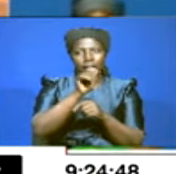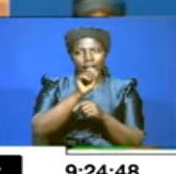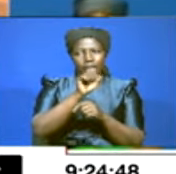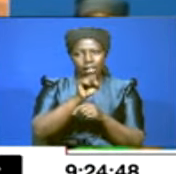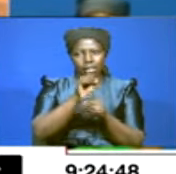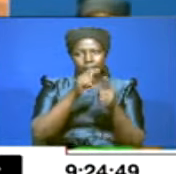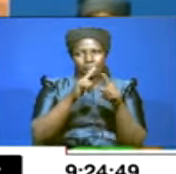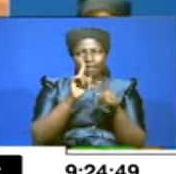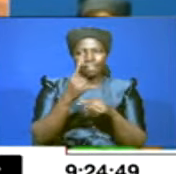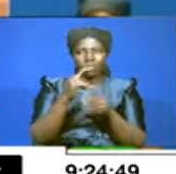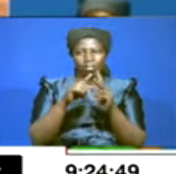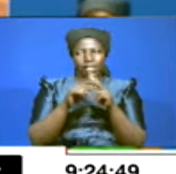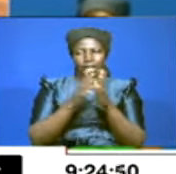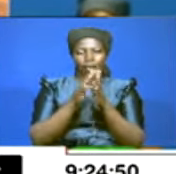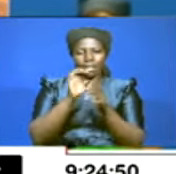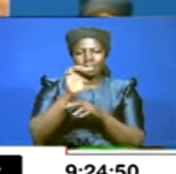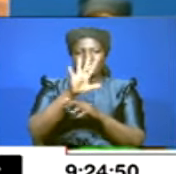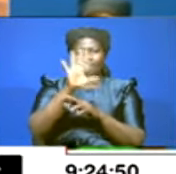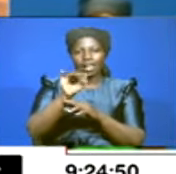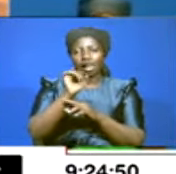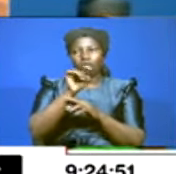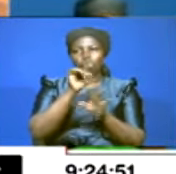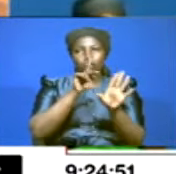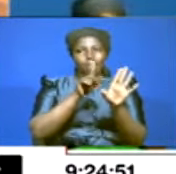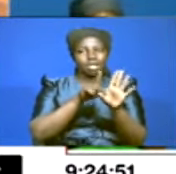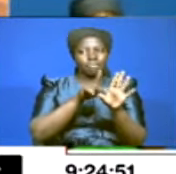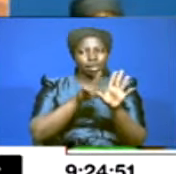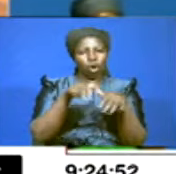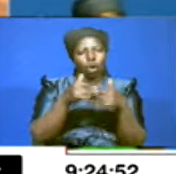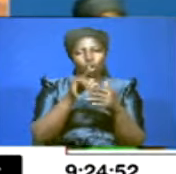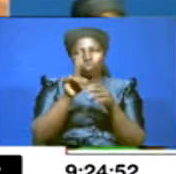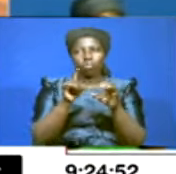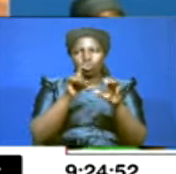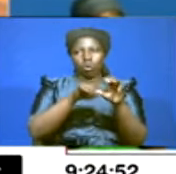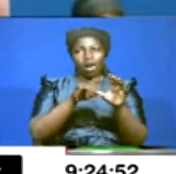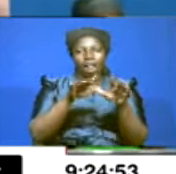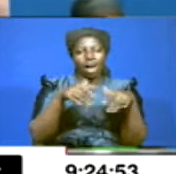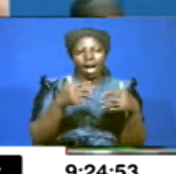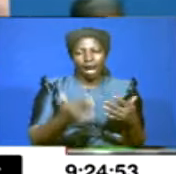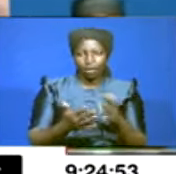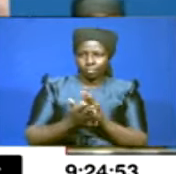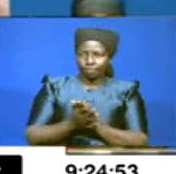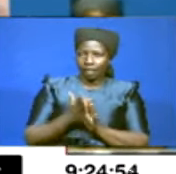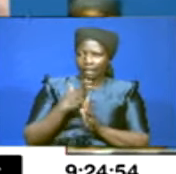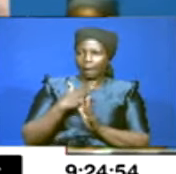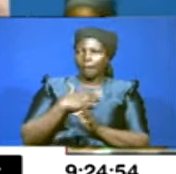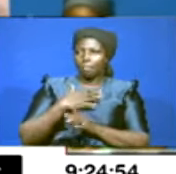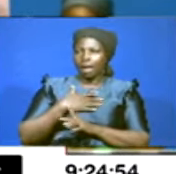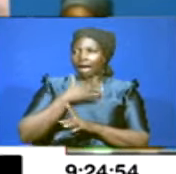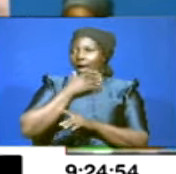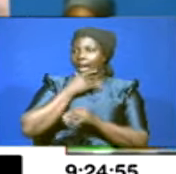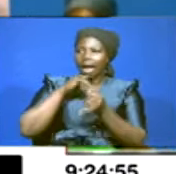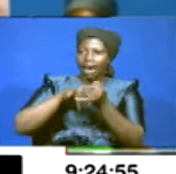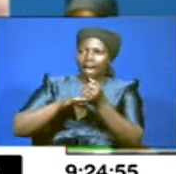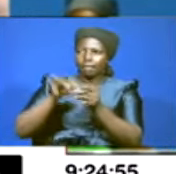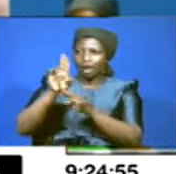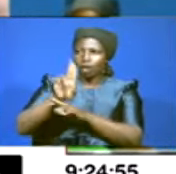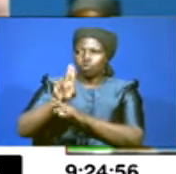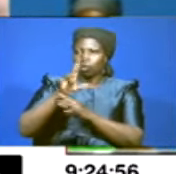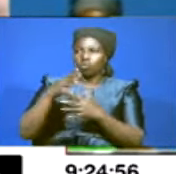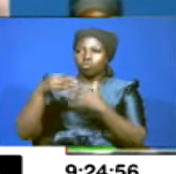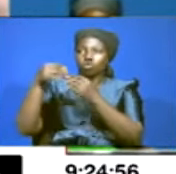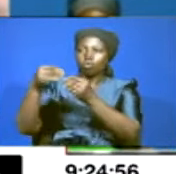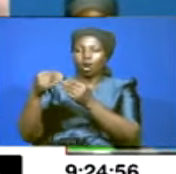East Africa. How did you participate? How did you join? My husband used to go in the safari rallies